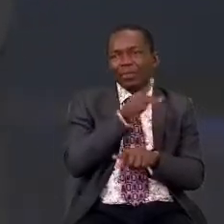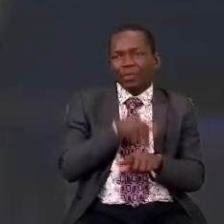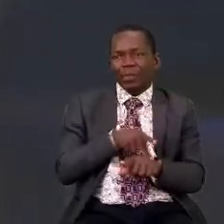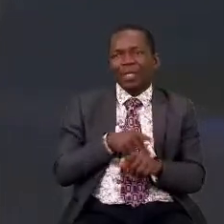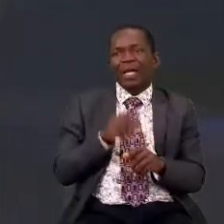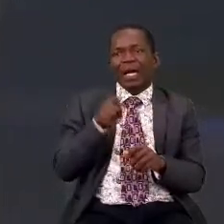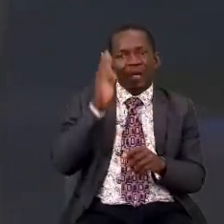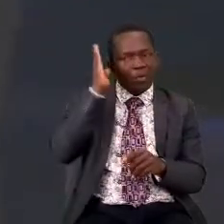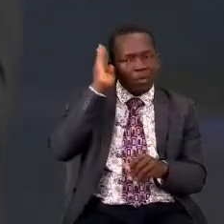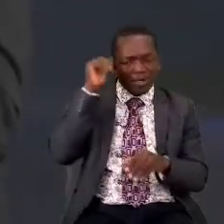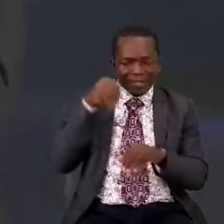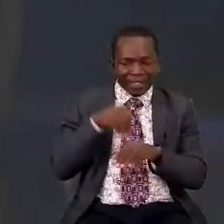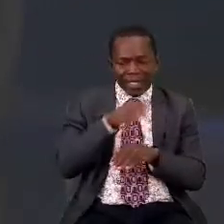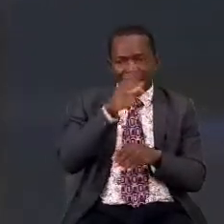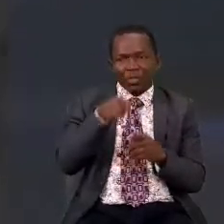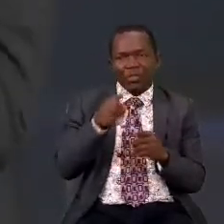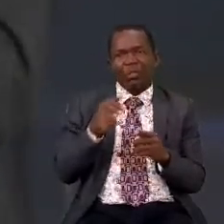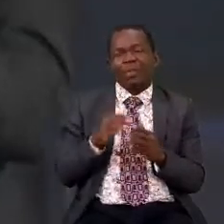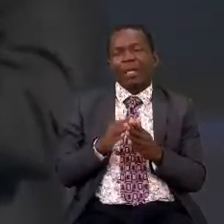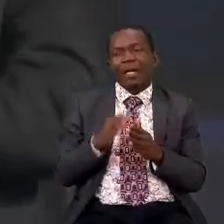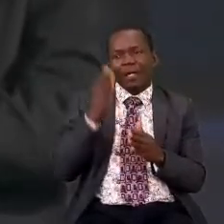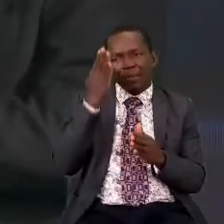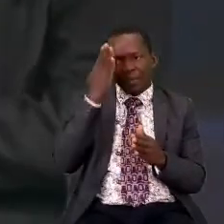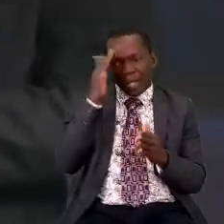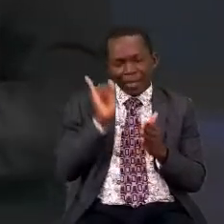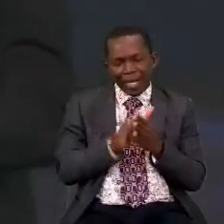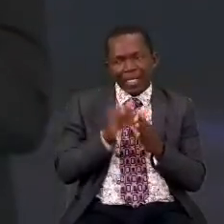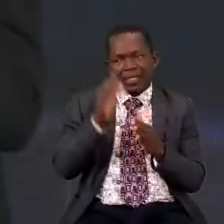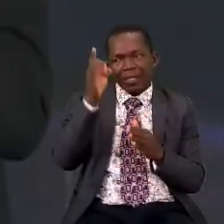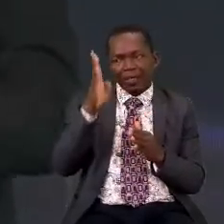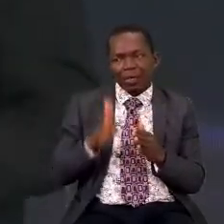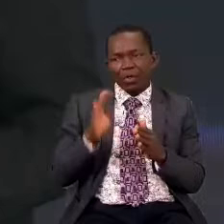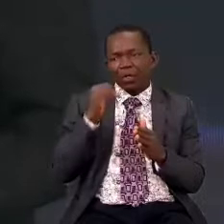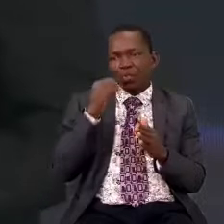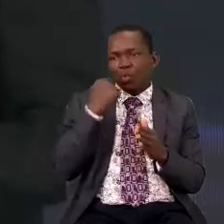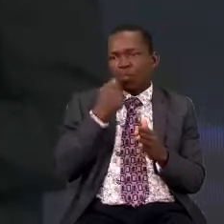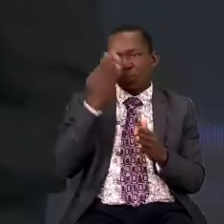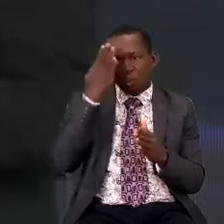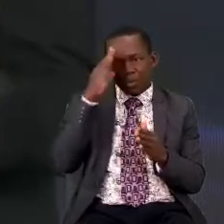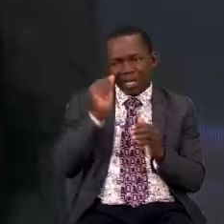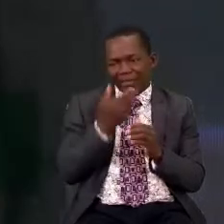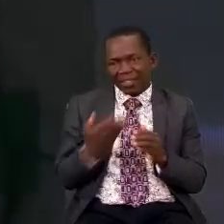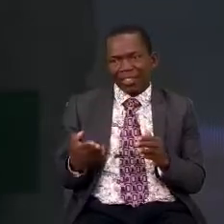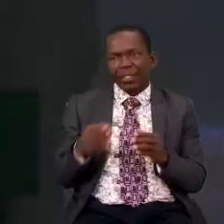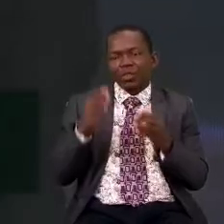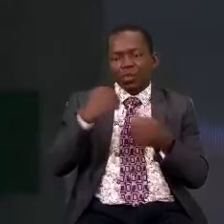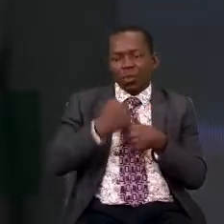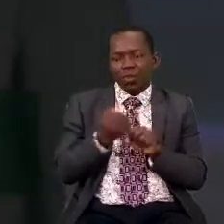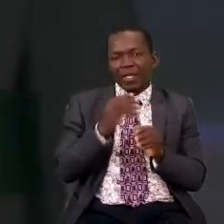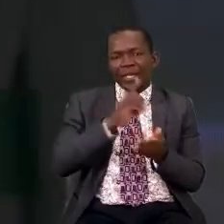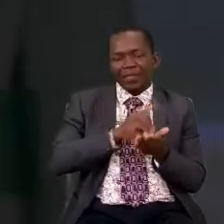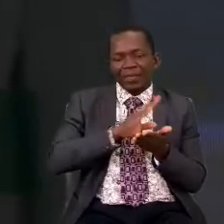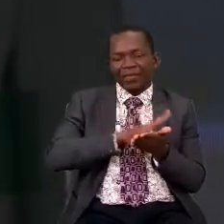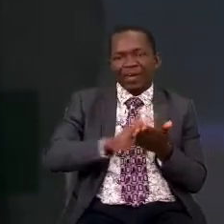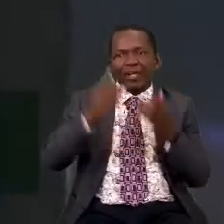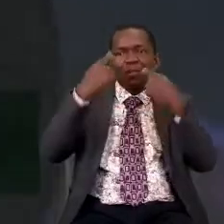divine proclamation of the omniscient God. Number two is the divine promise from the